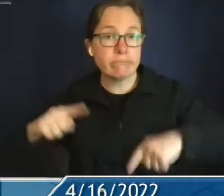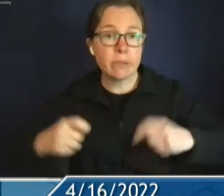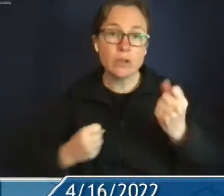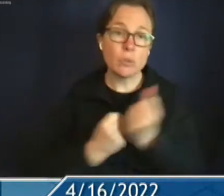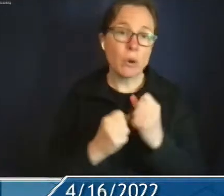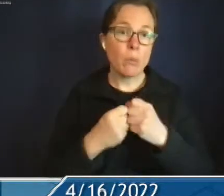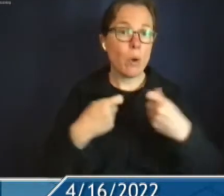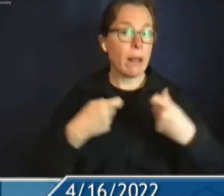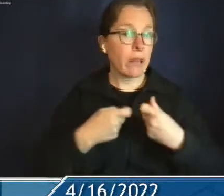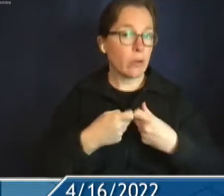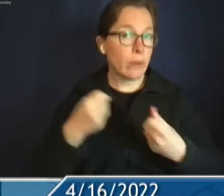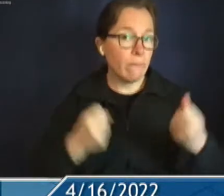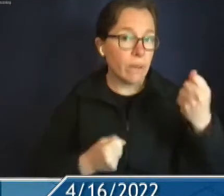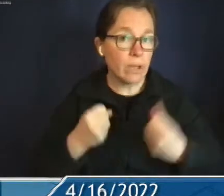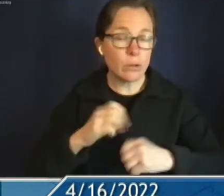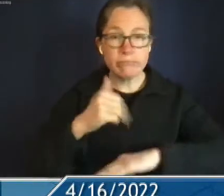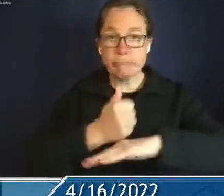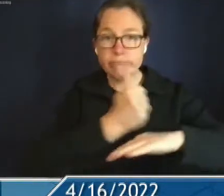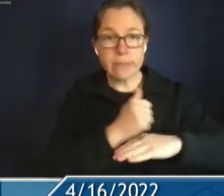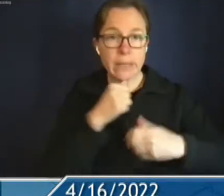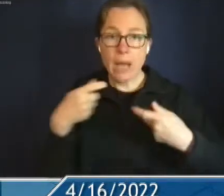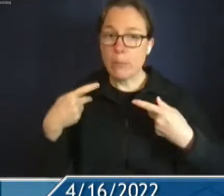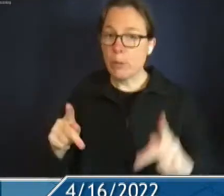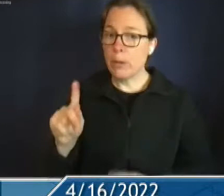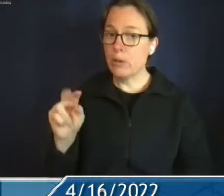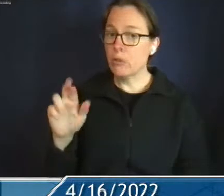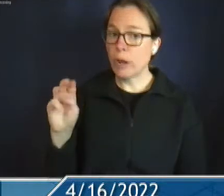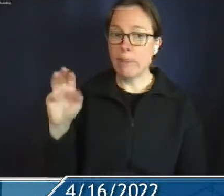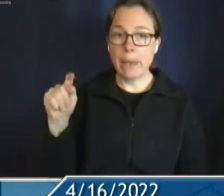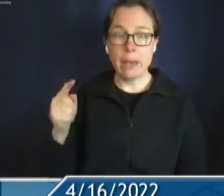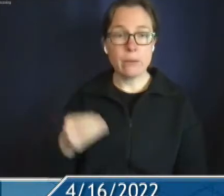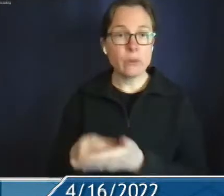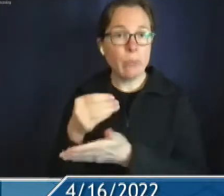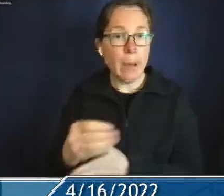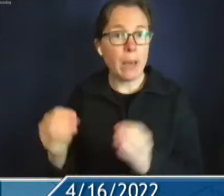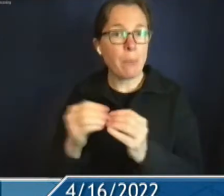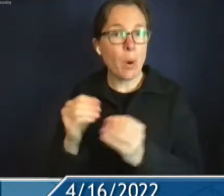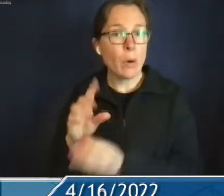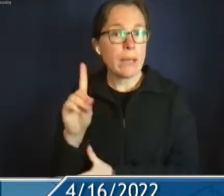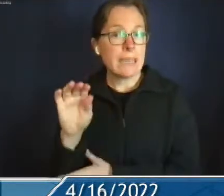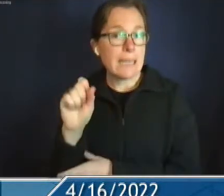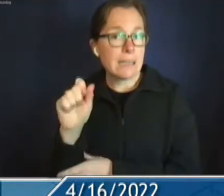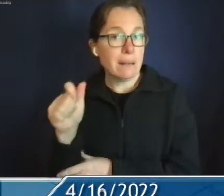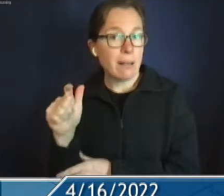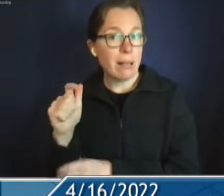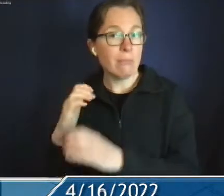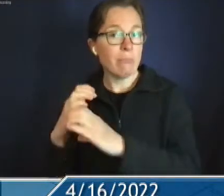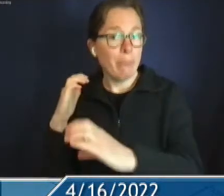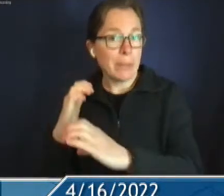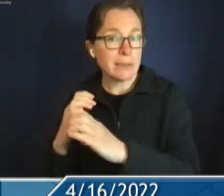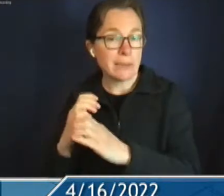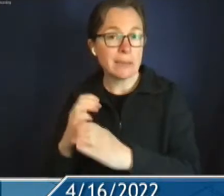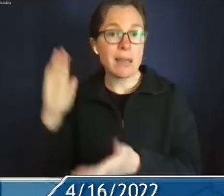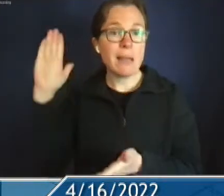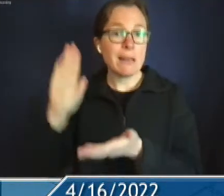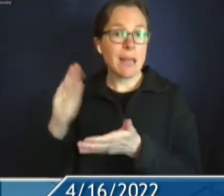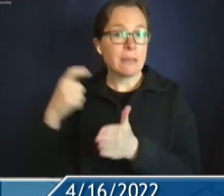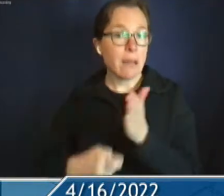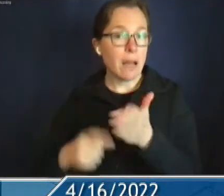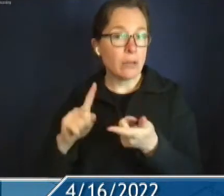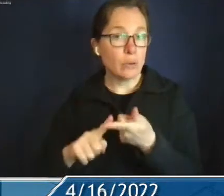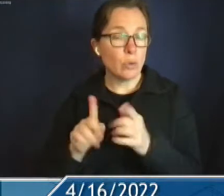vehicles, not allow TriMet to purchase additional diesel buses, and lower public transit costs,